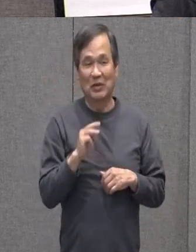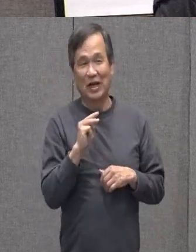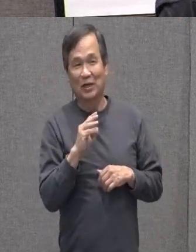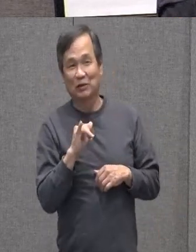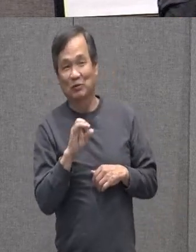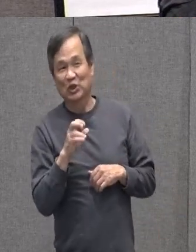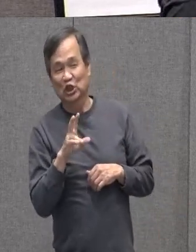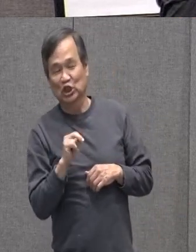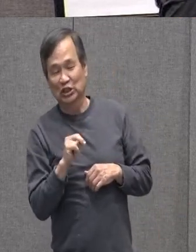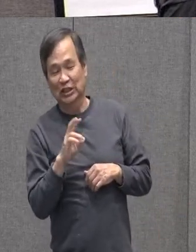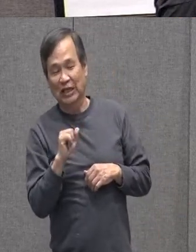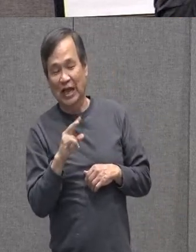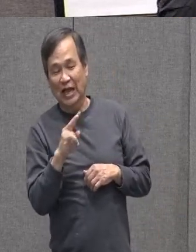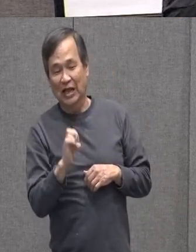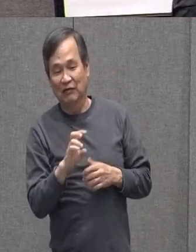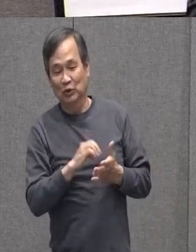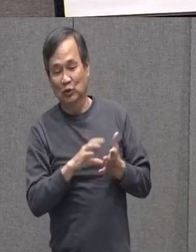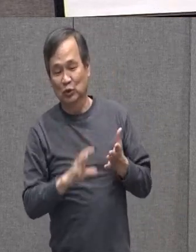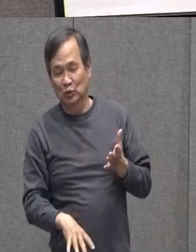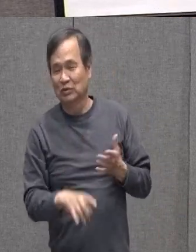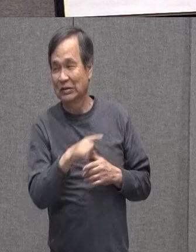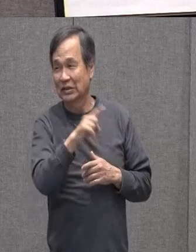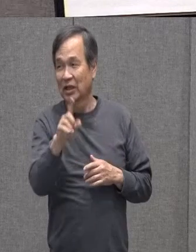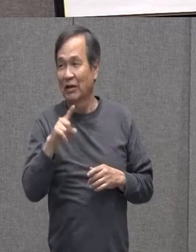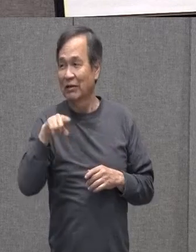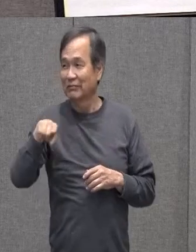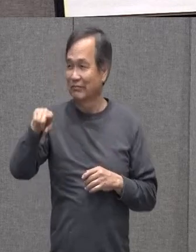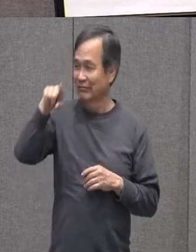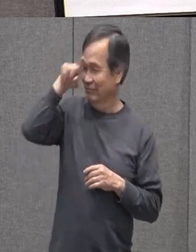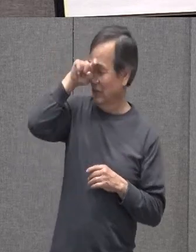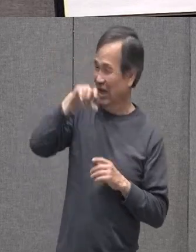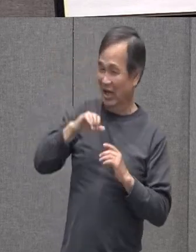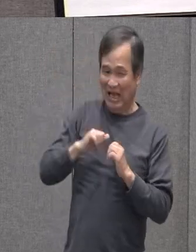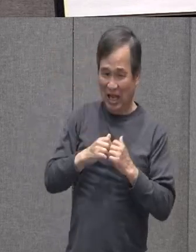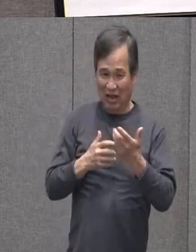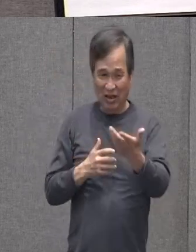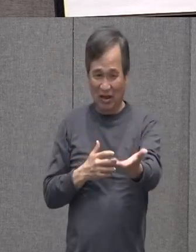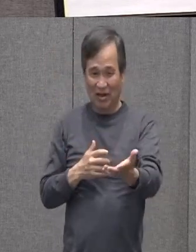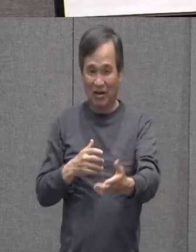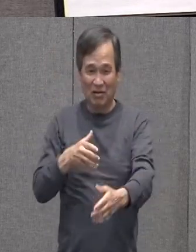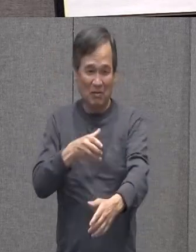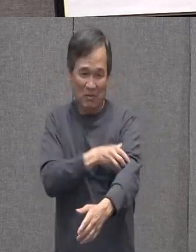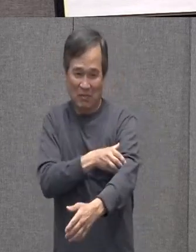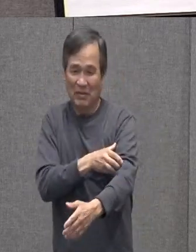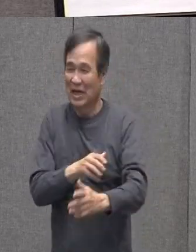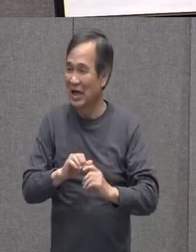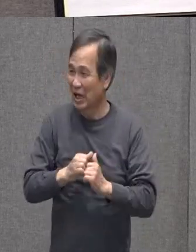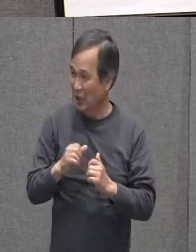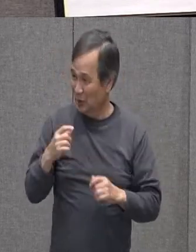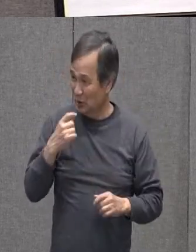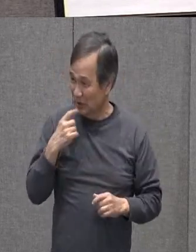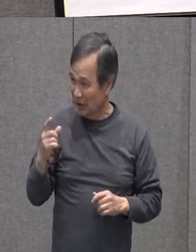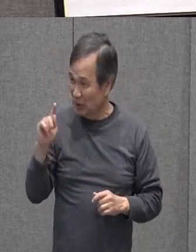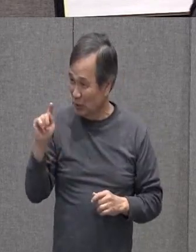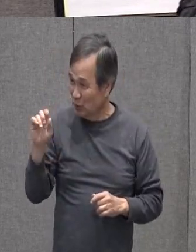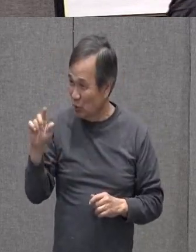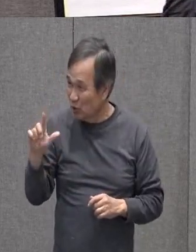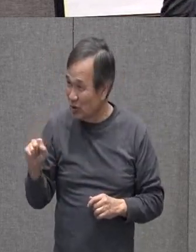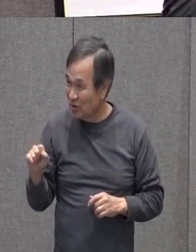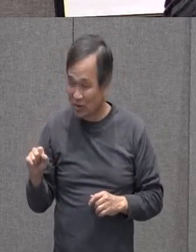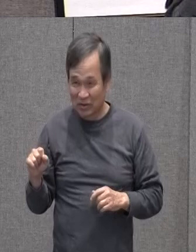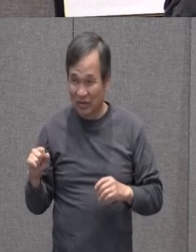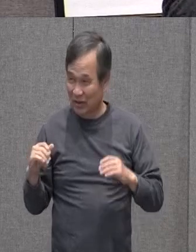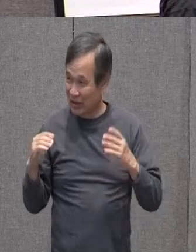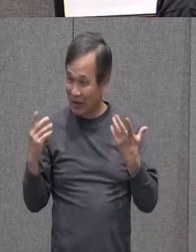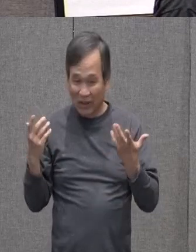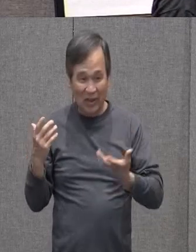there would ask, they'd be wondering, how does it power up? Do you think you mentioned tools? Does it have maybe a power pack? Does it